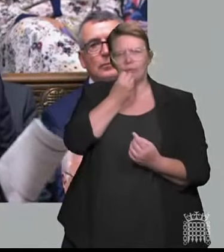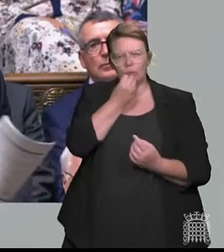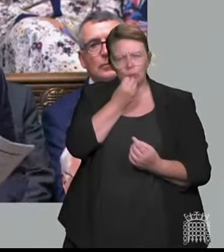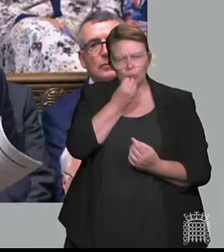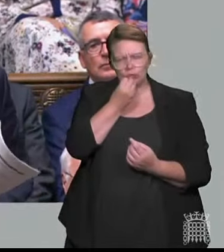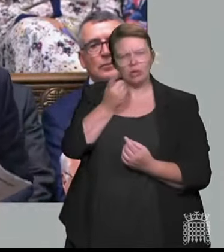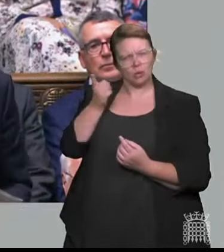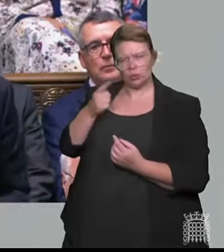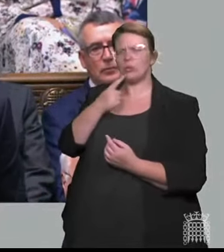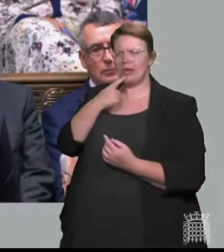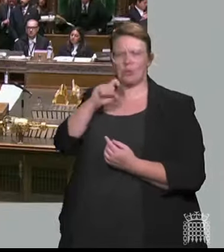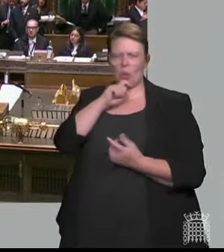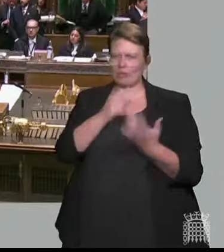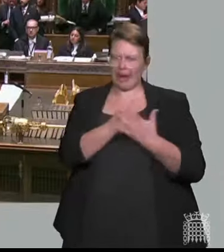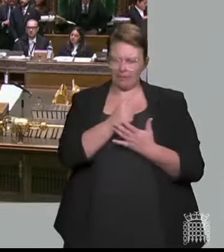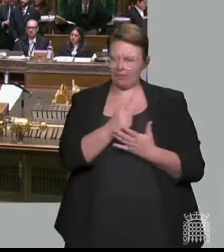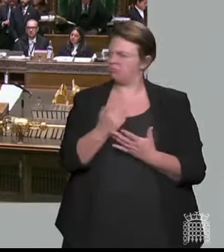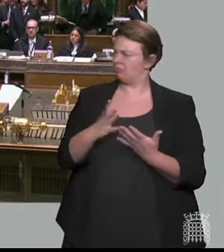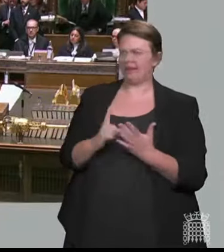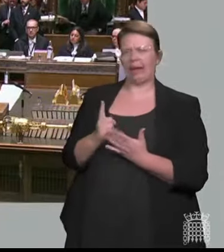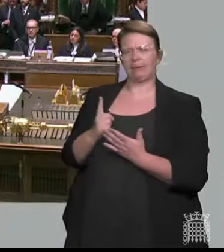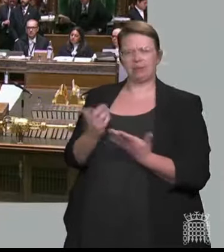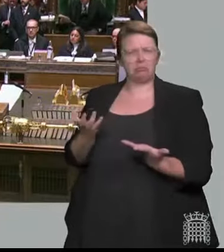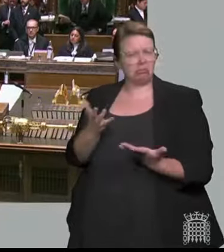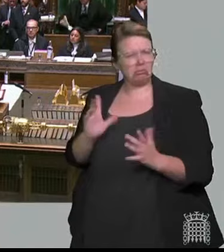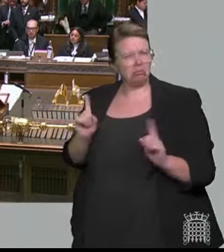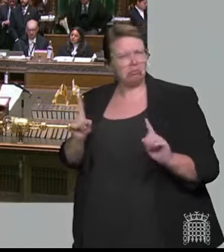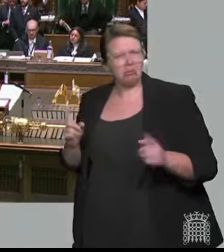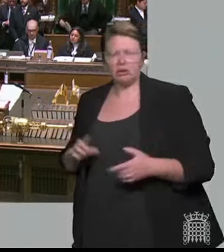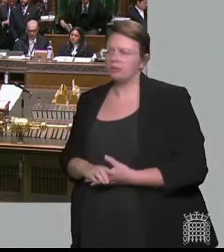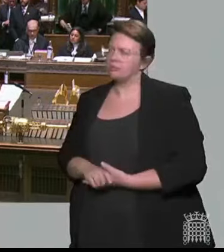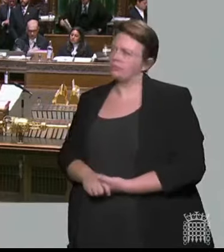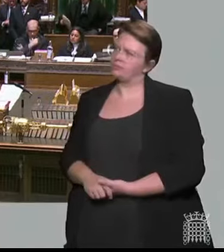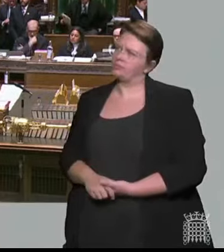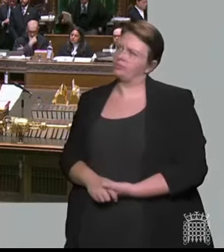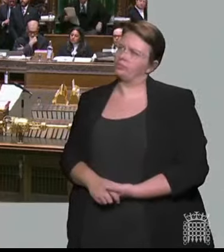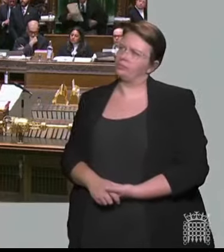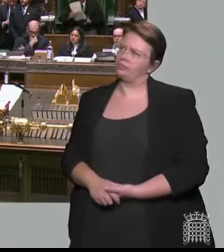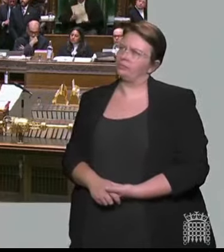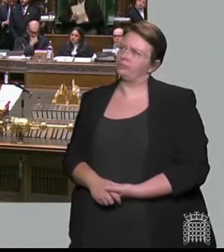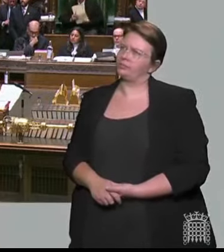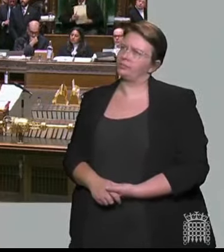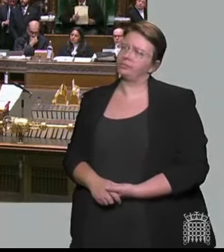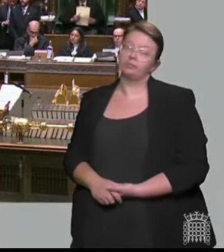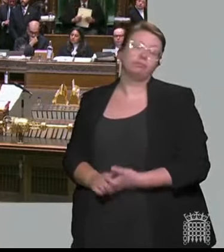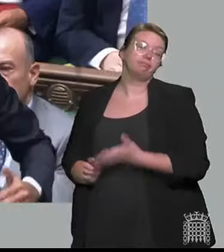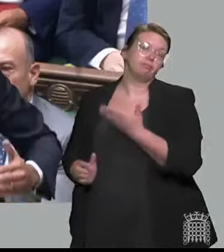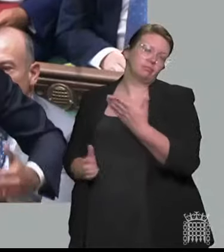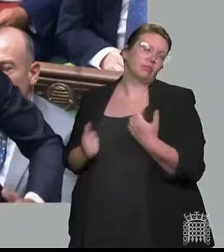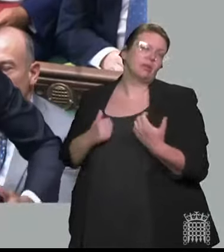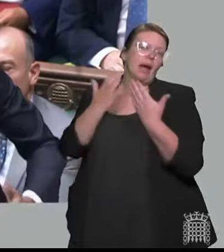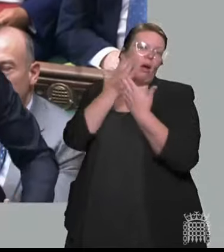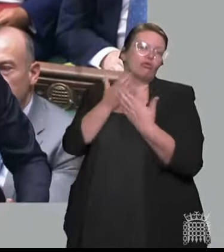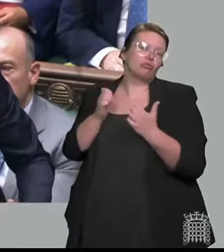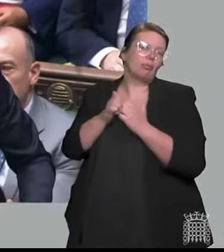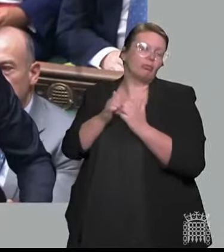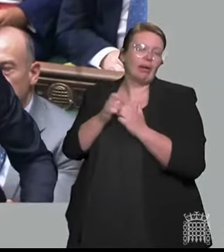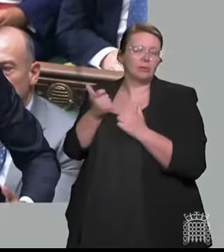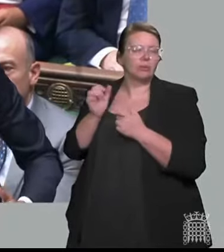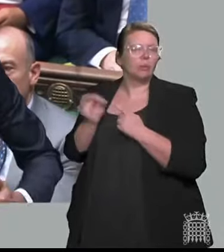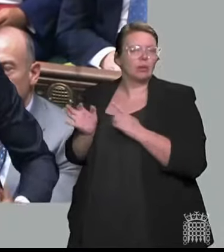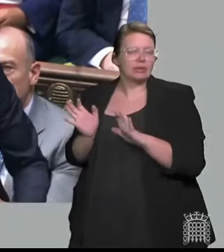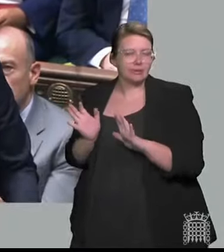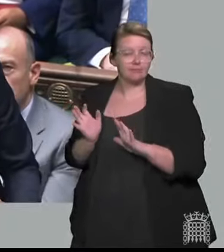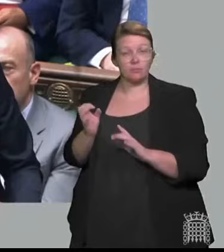his pledge become a reality? Yeah, quite right. Quite right. Mr. Speaker, my honourable friend makes an excellent point. Now, solar is one of the